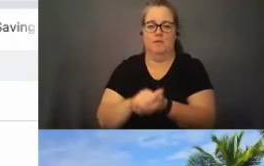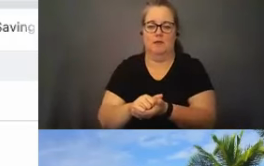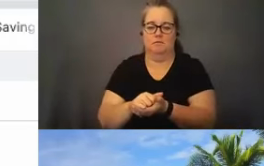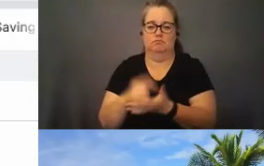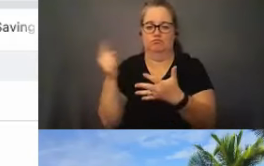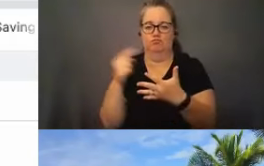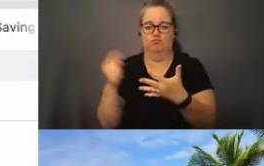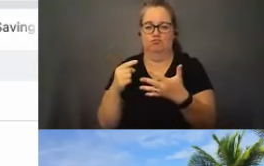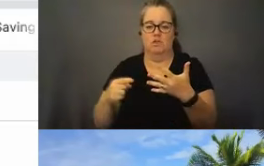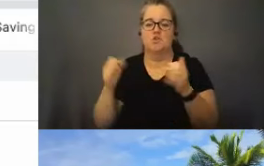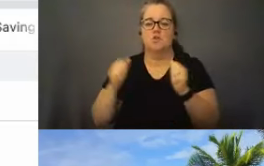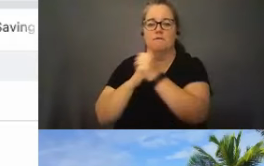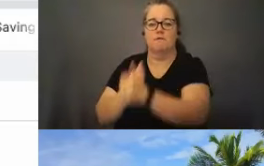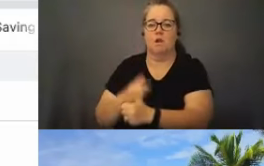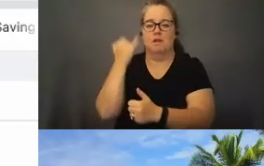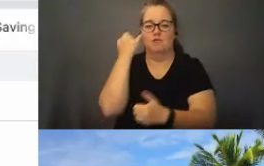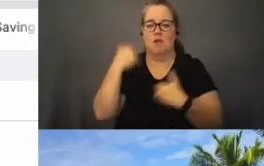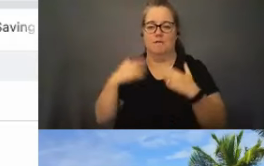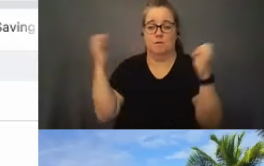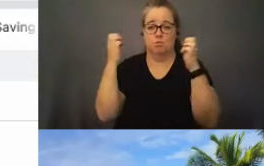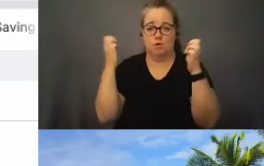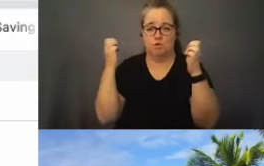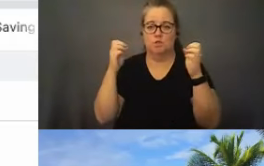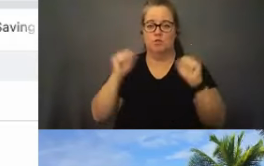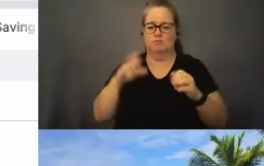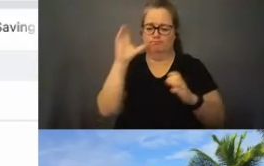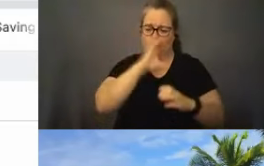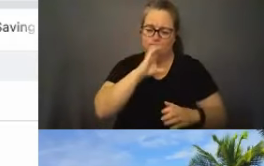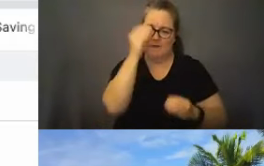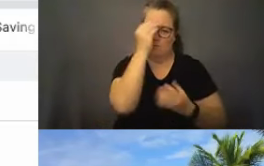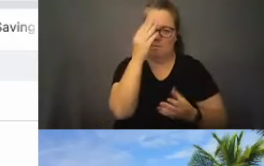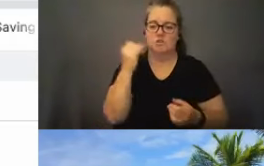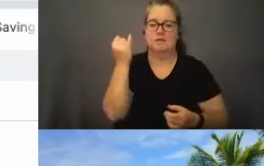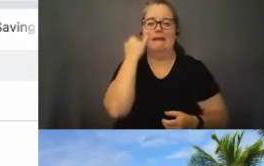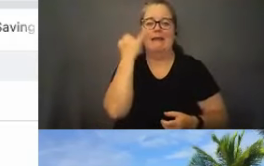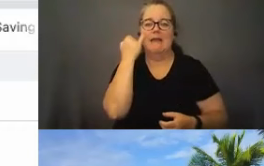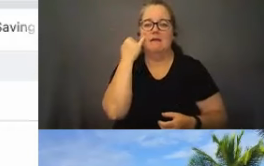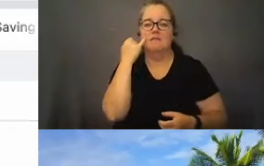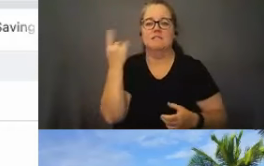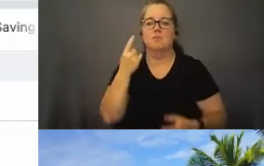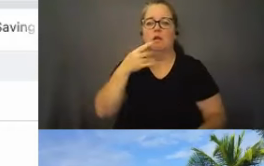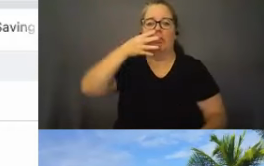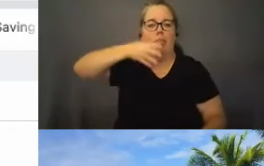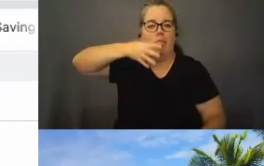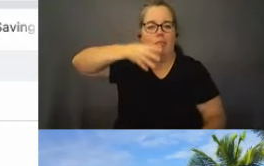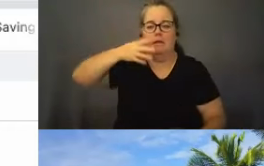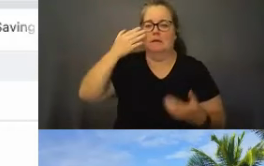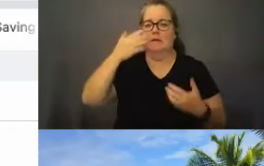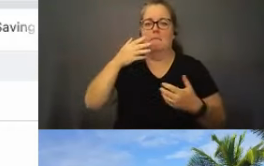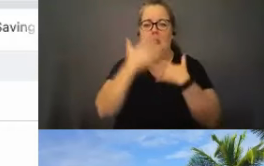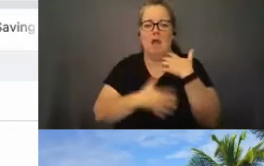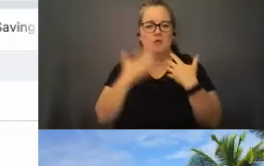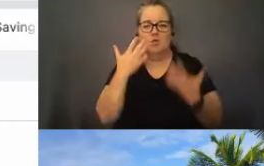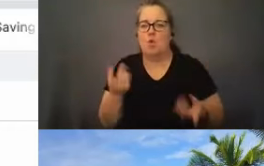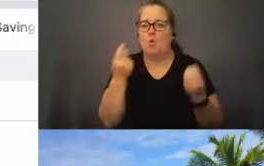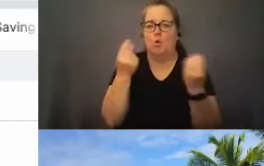in an emergency. You can also look something up, like if there's a nosebleed and you don't know what to do, you